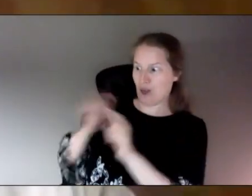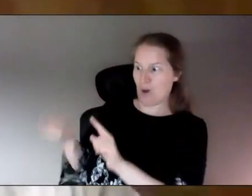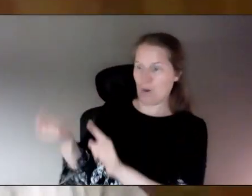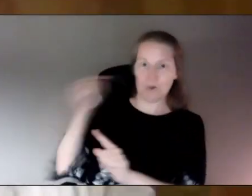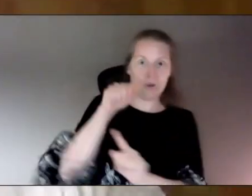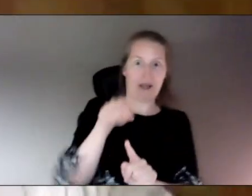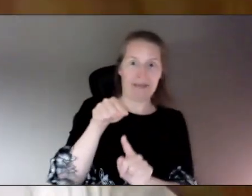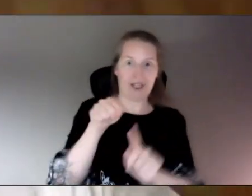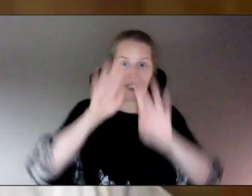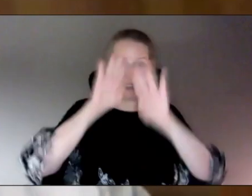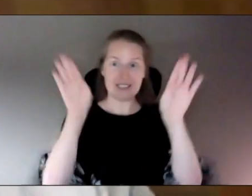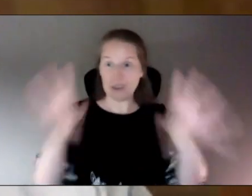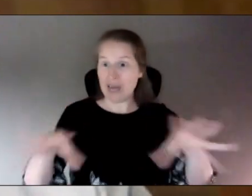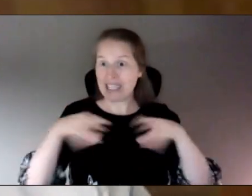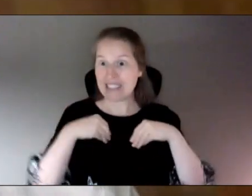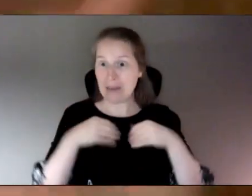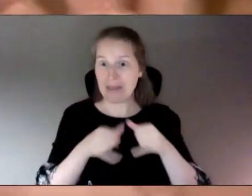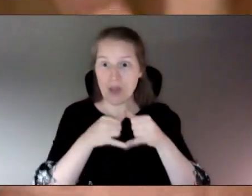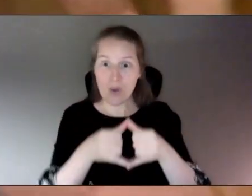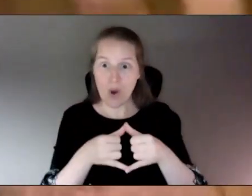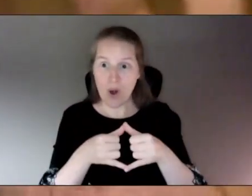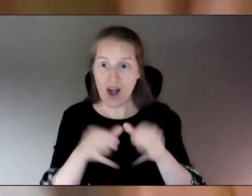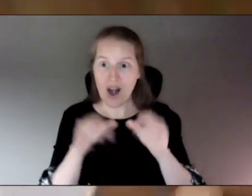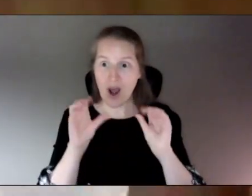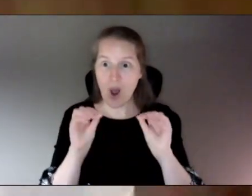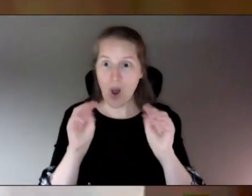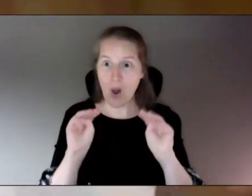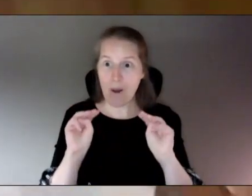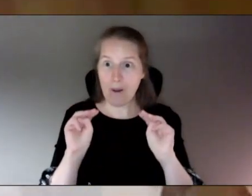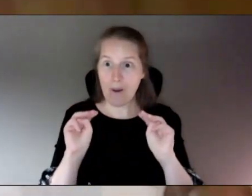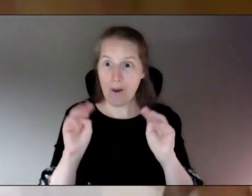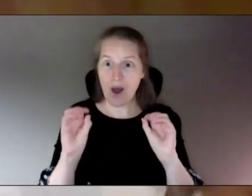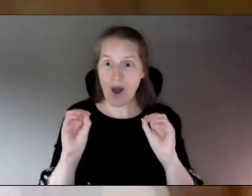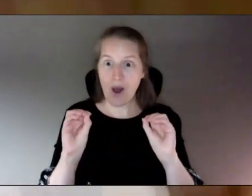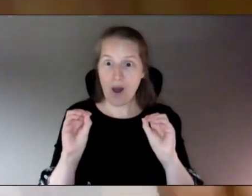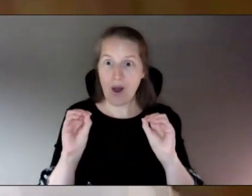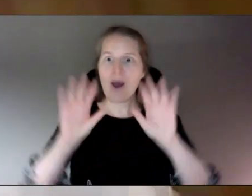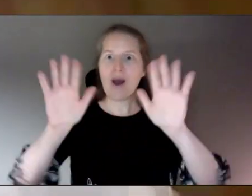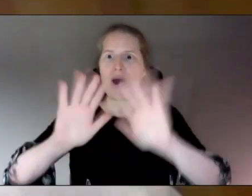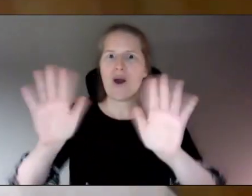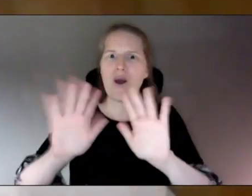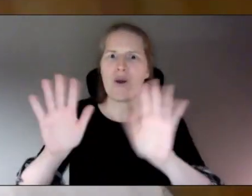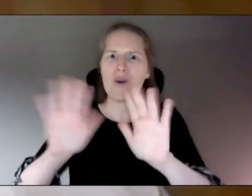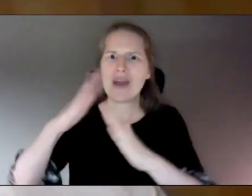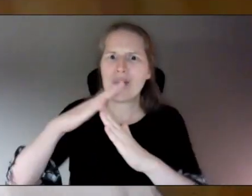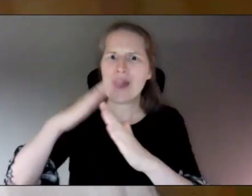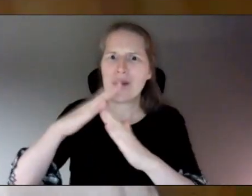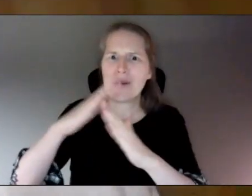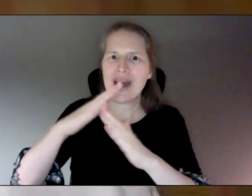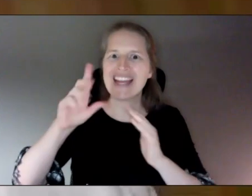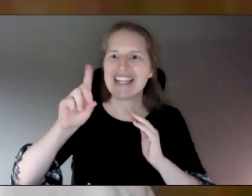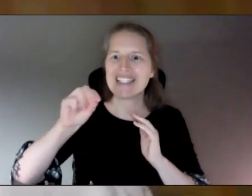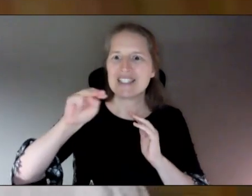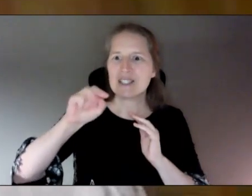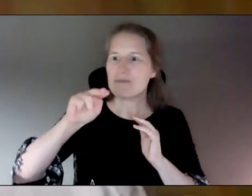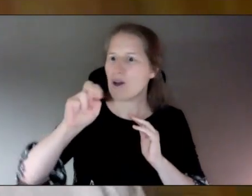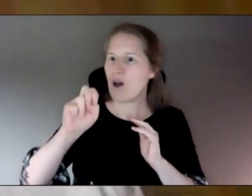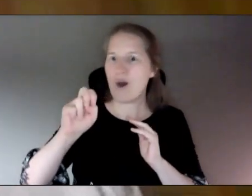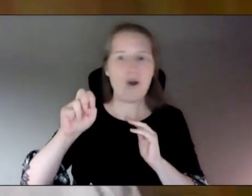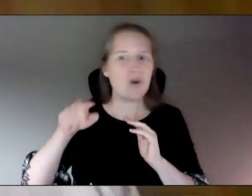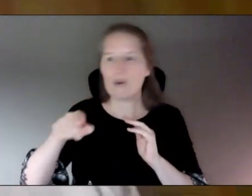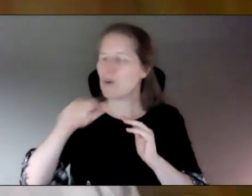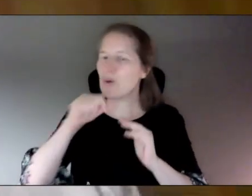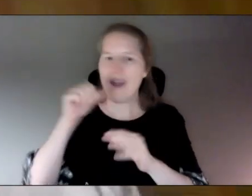accept this award. Oh my goodness. First, listen, thank you to Tom and everybody out. Devon, wait, hang on a minute. That hasn't happened yet.